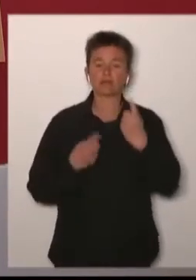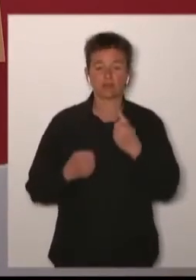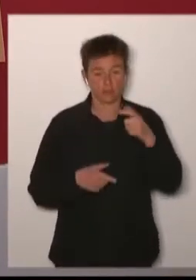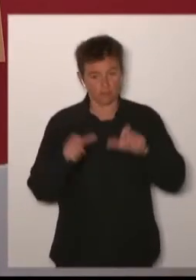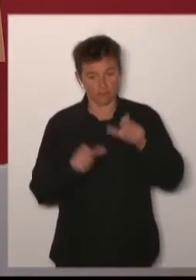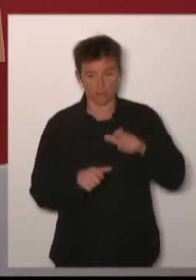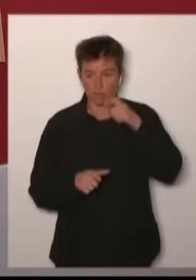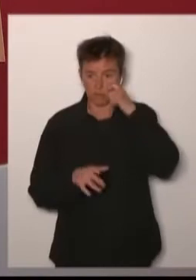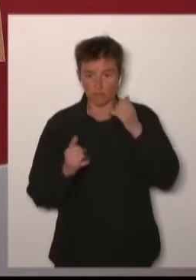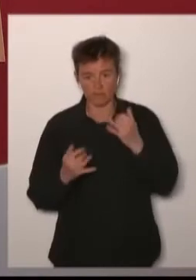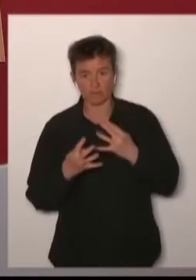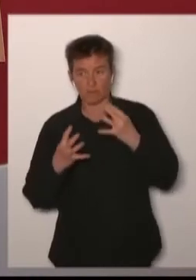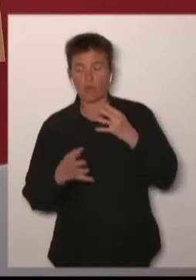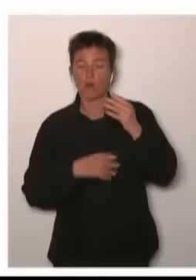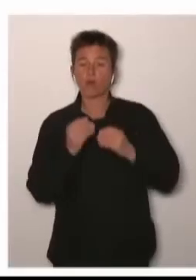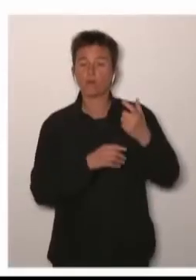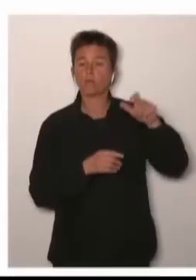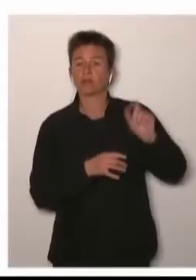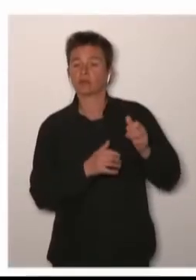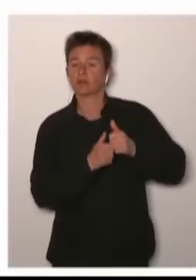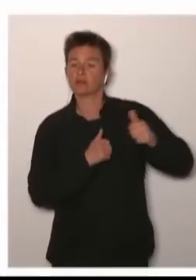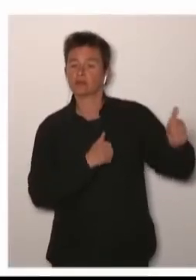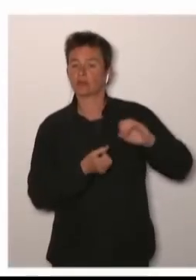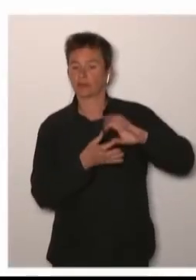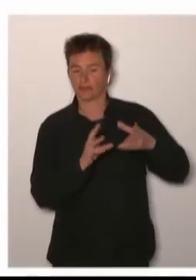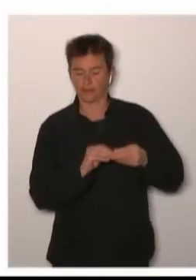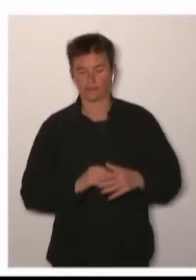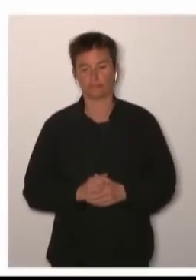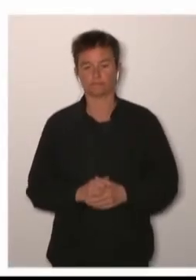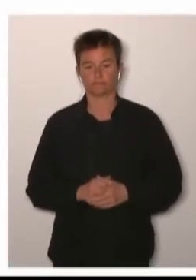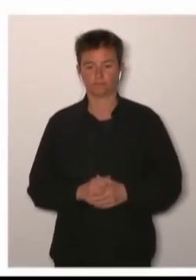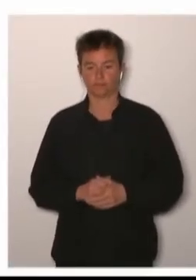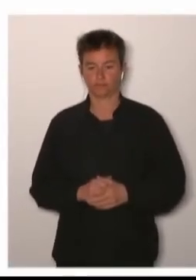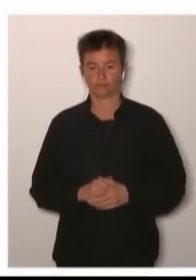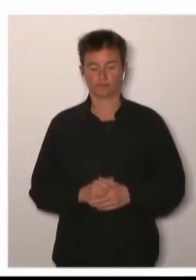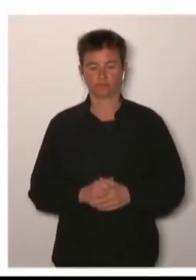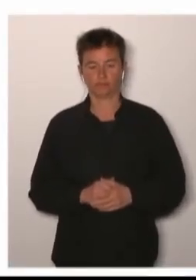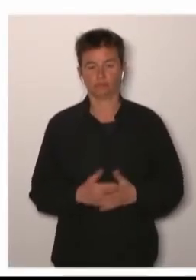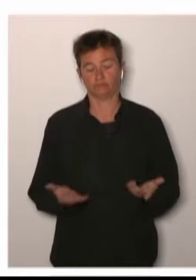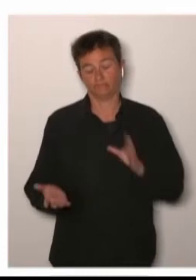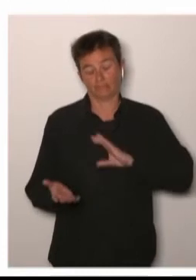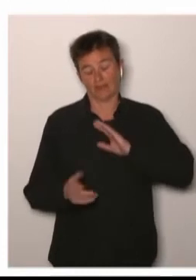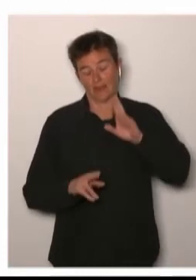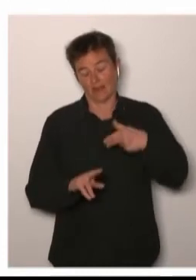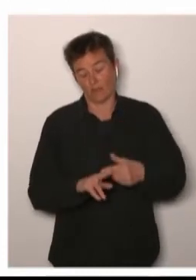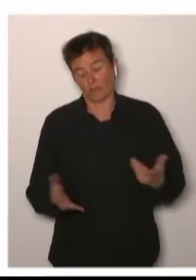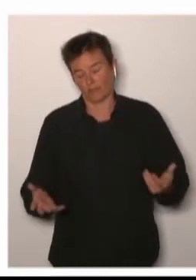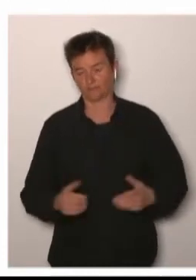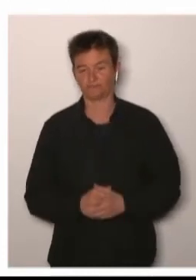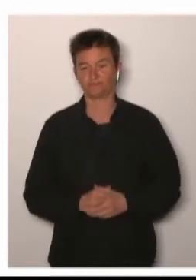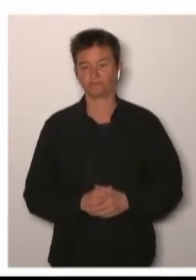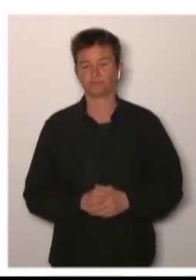can send a question as much as you want. We will try to address them as much as possible to Dominik, and we will have some times for that. But